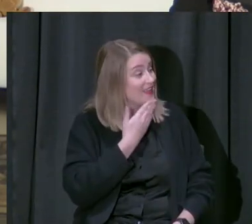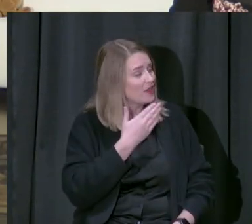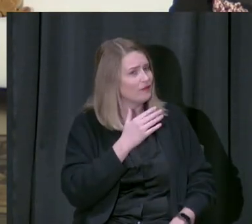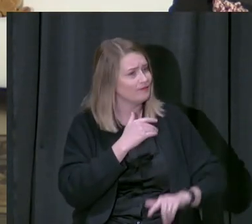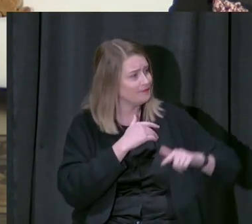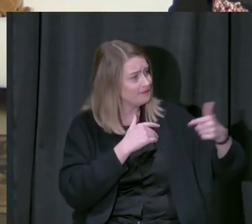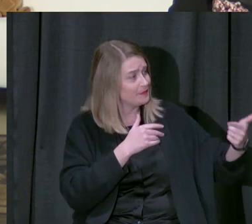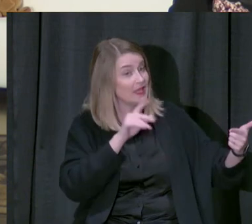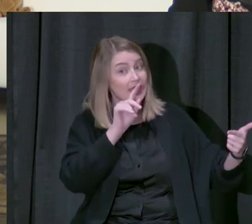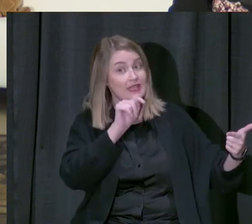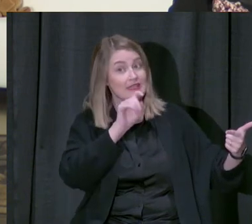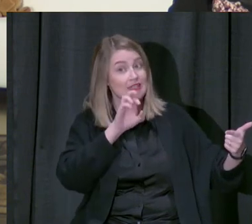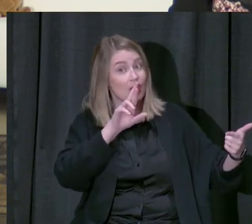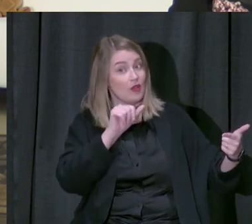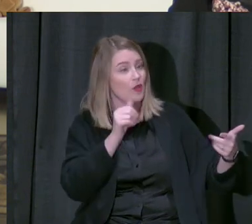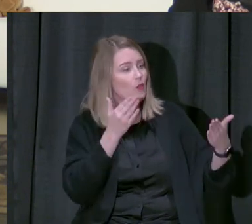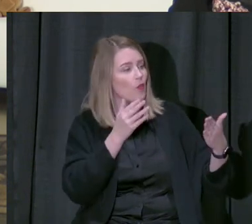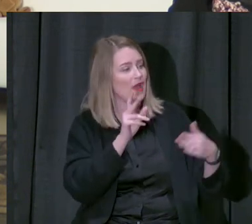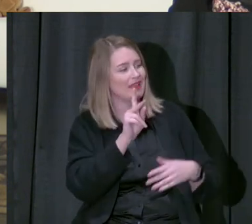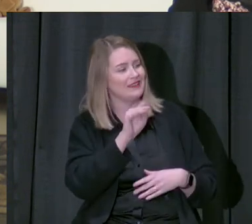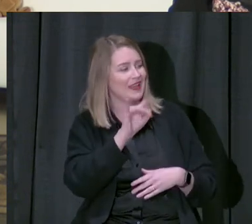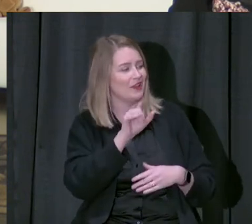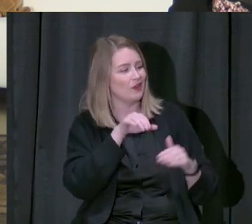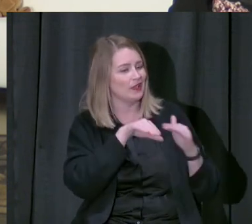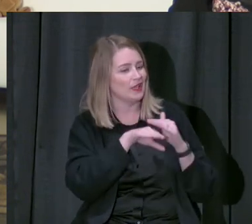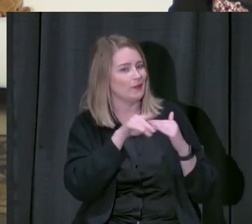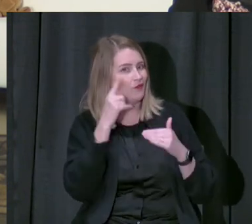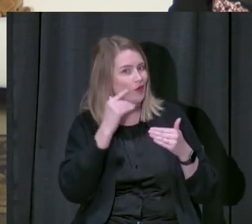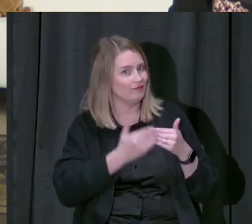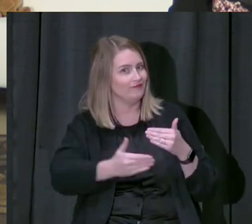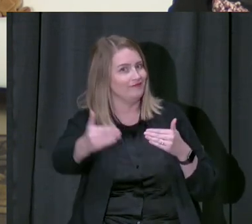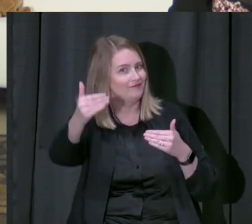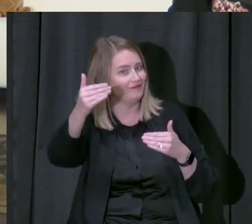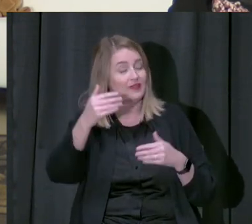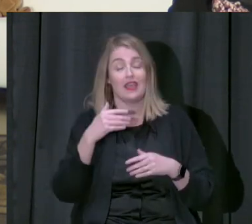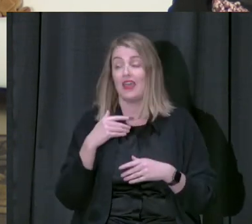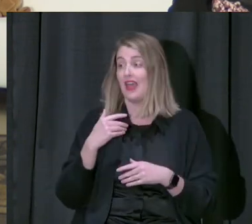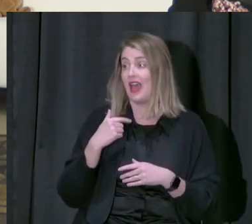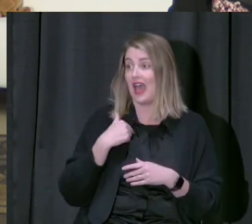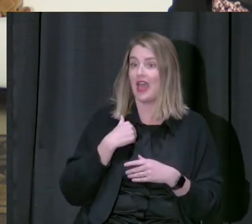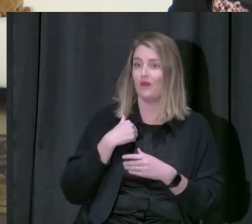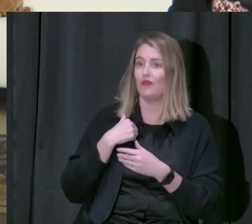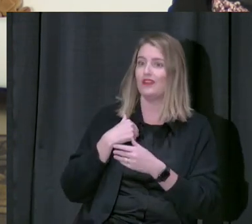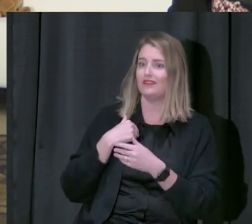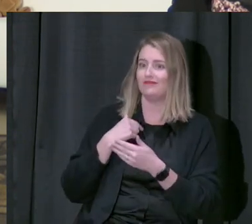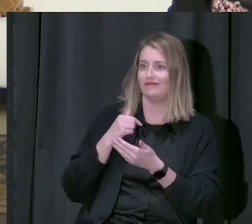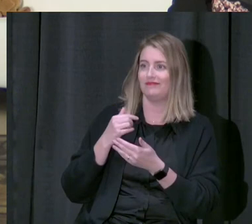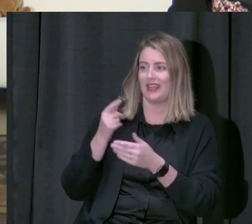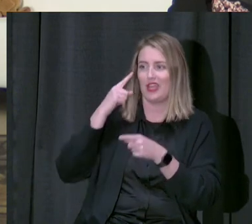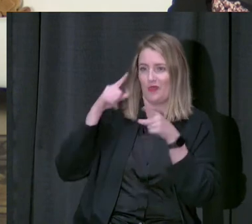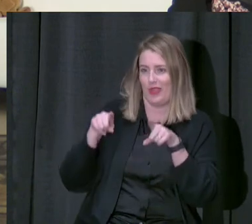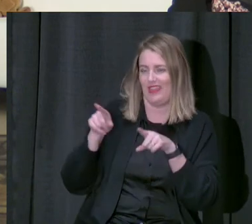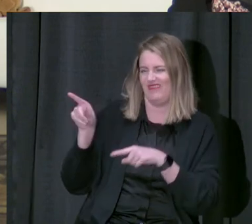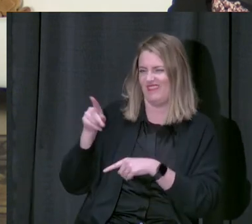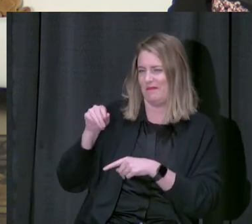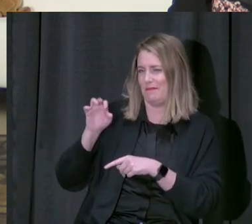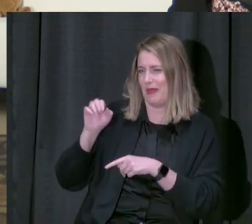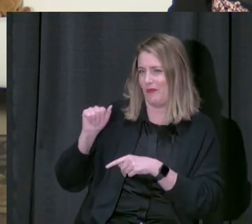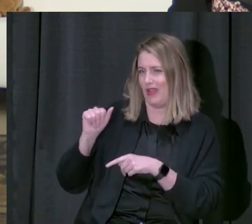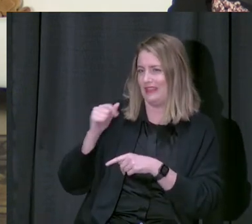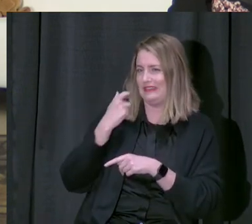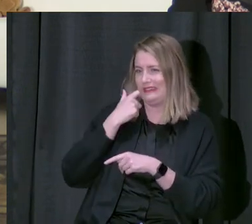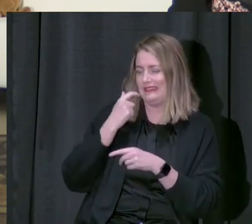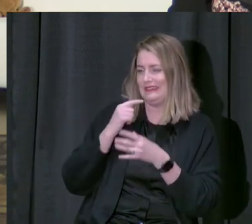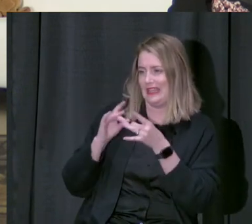from Kindle accessibility in the future? I would echo what Pamra said, and one of the things that I think